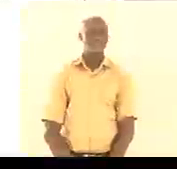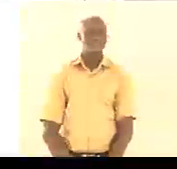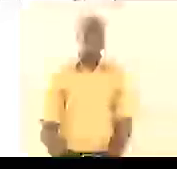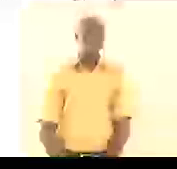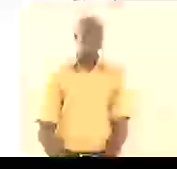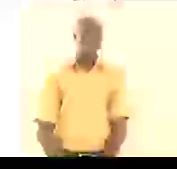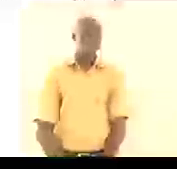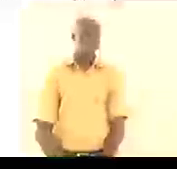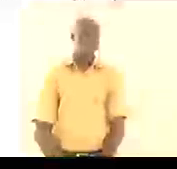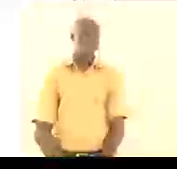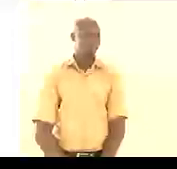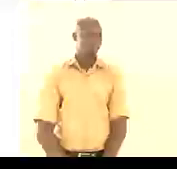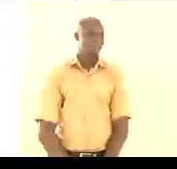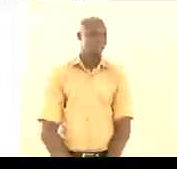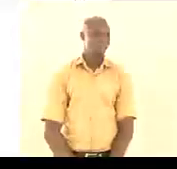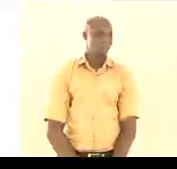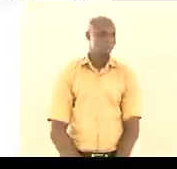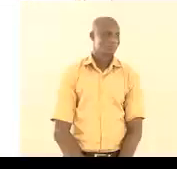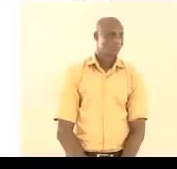Okay.